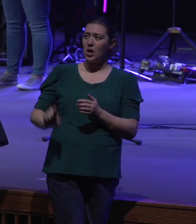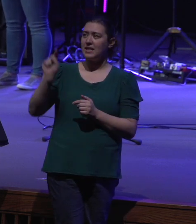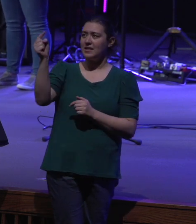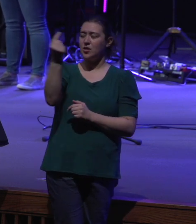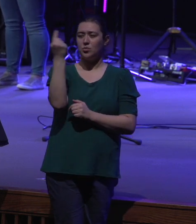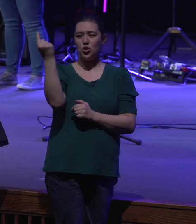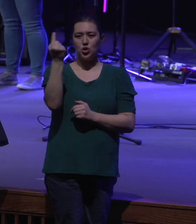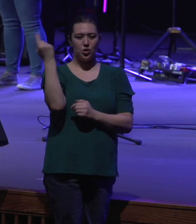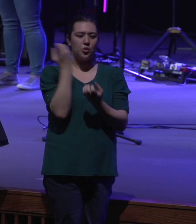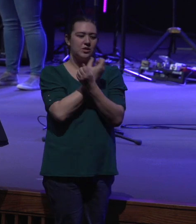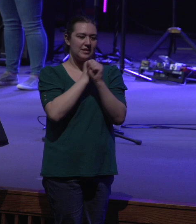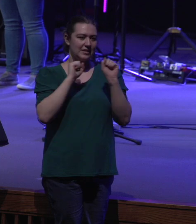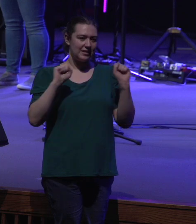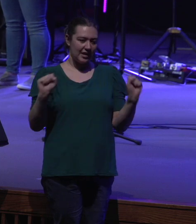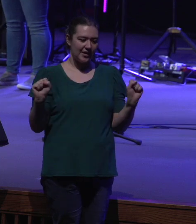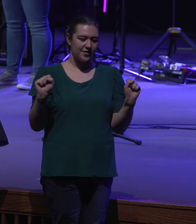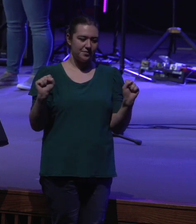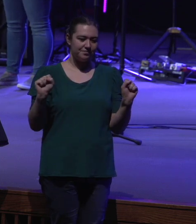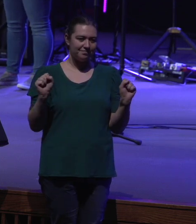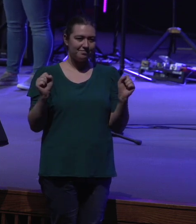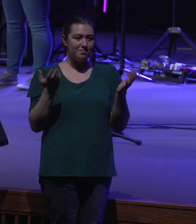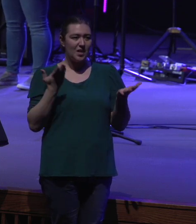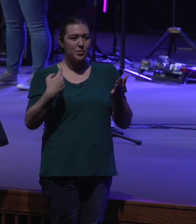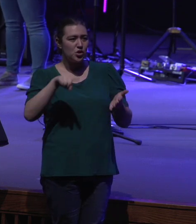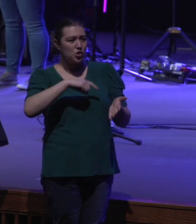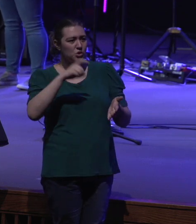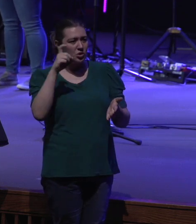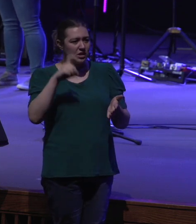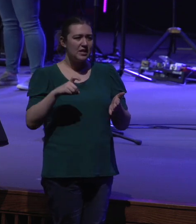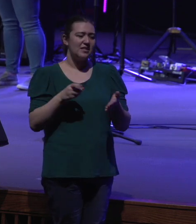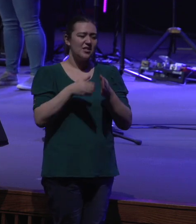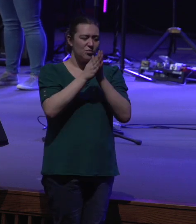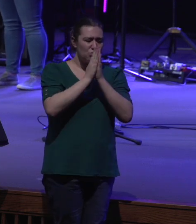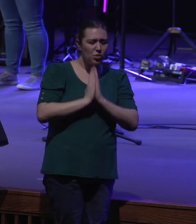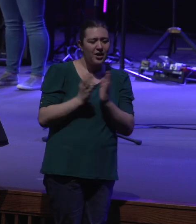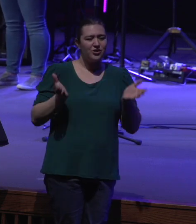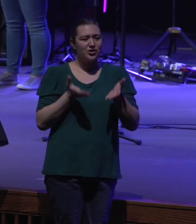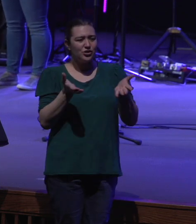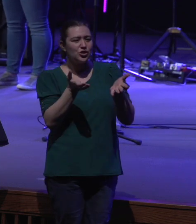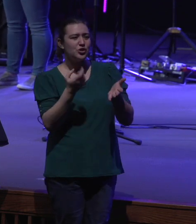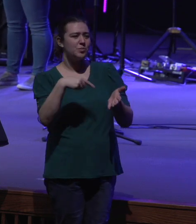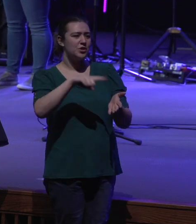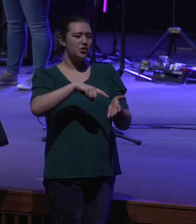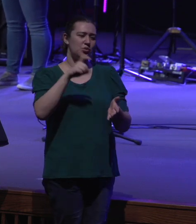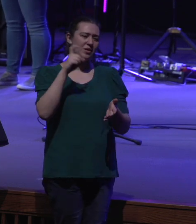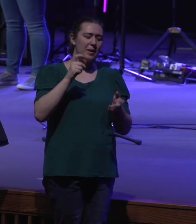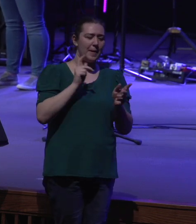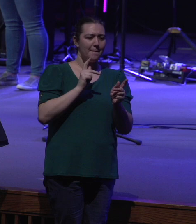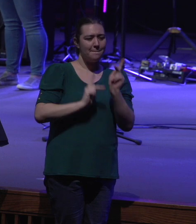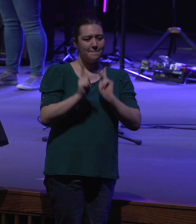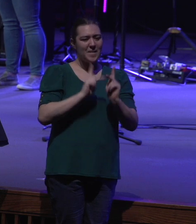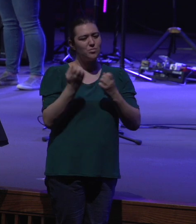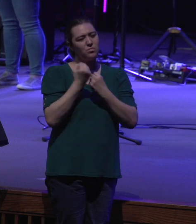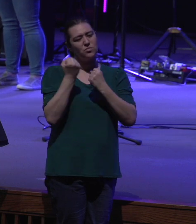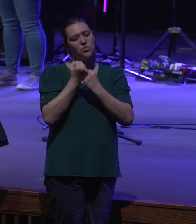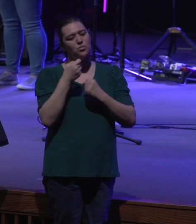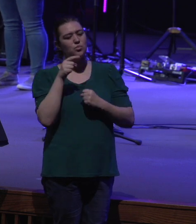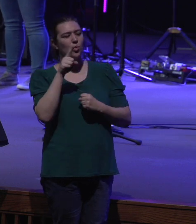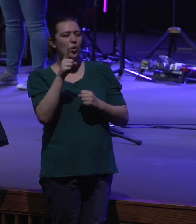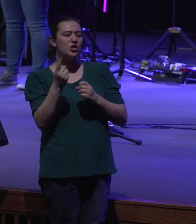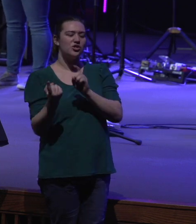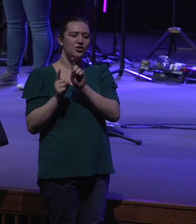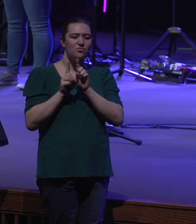saves. Perhaps you're here and you need prayer. You need encouragement. You need people to rally behind you, beside